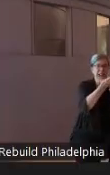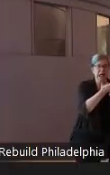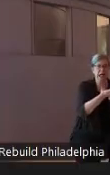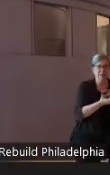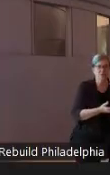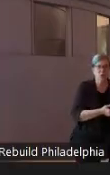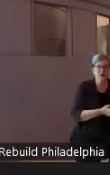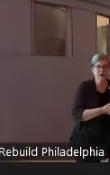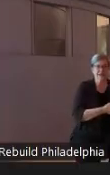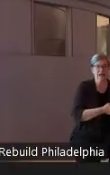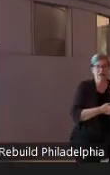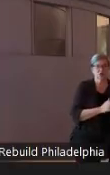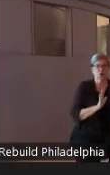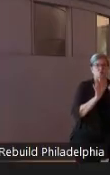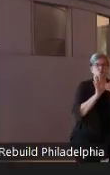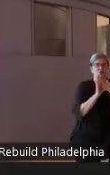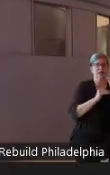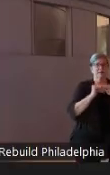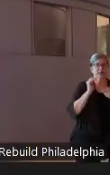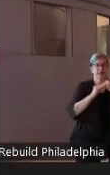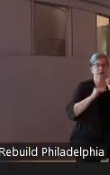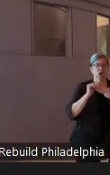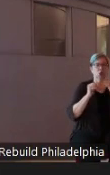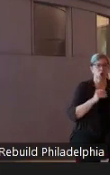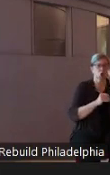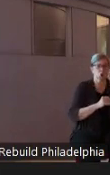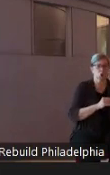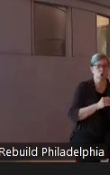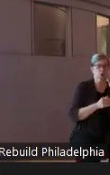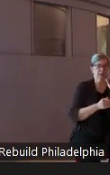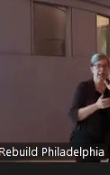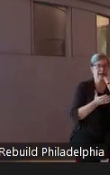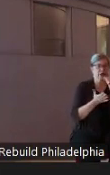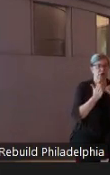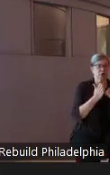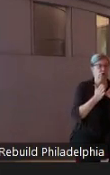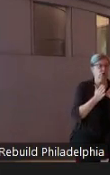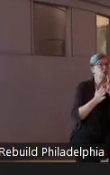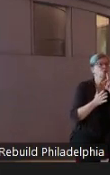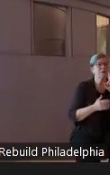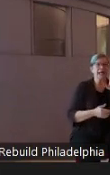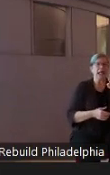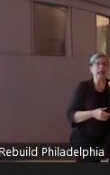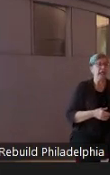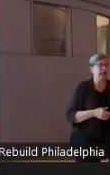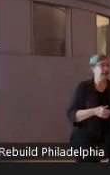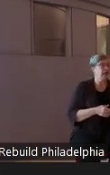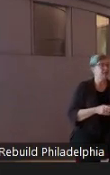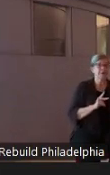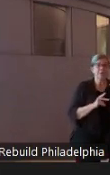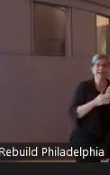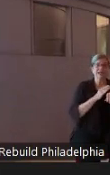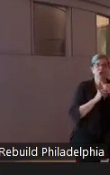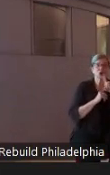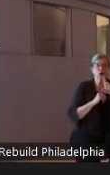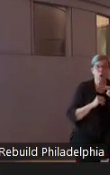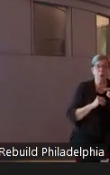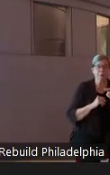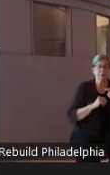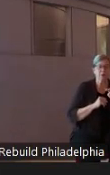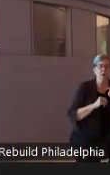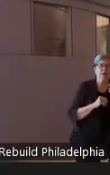the Carousel House Rebuild newsletter. There's going to be a link for those of you that are joining via Zoom. The link will be on